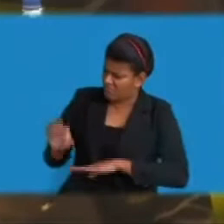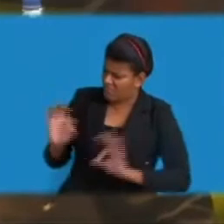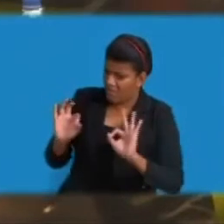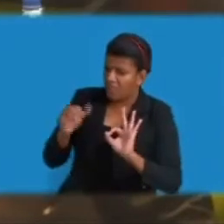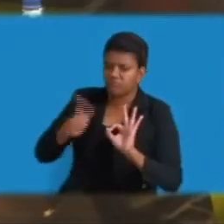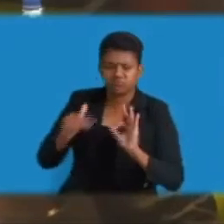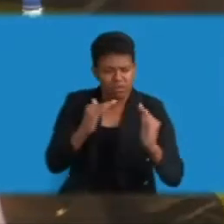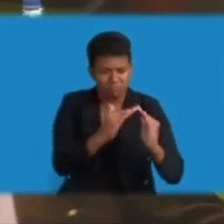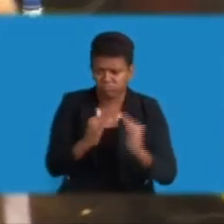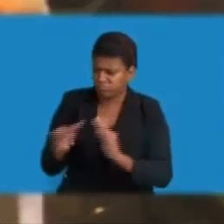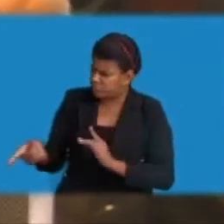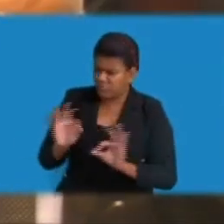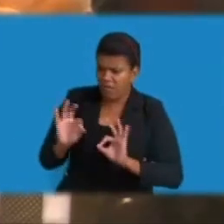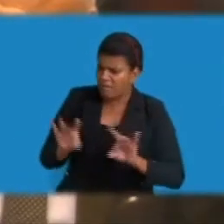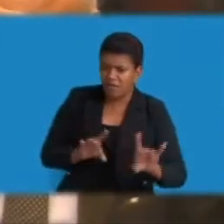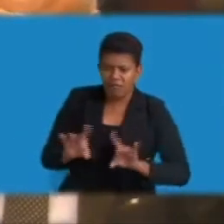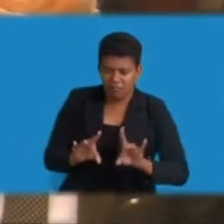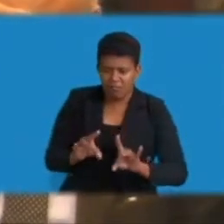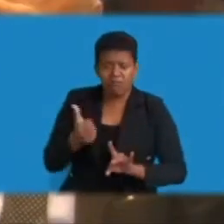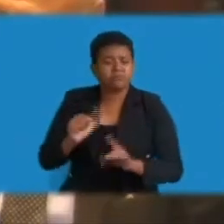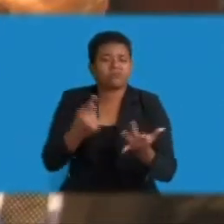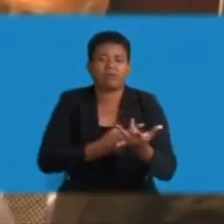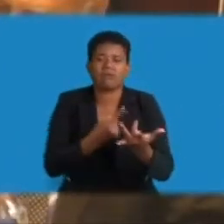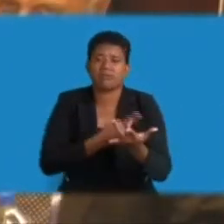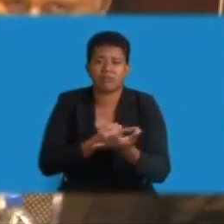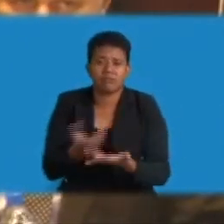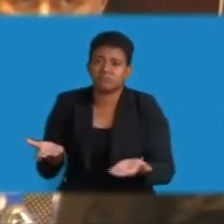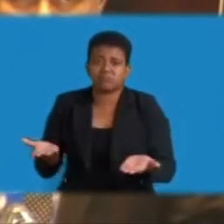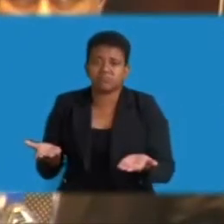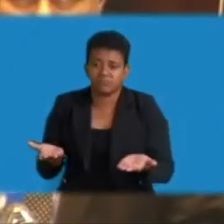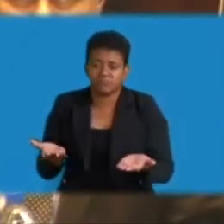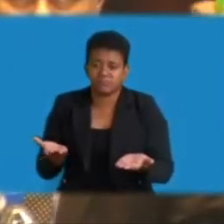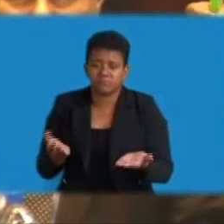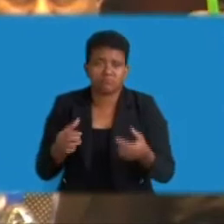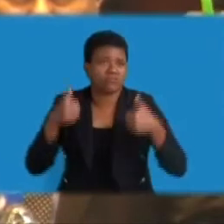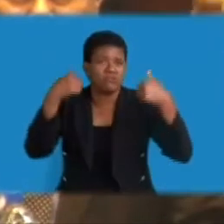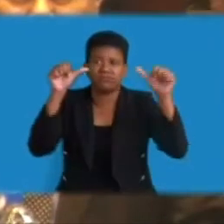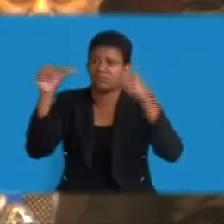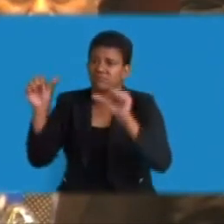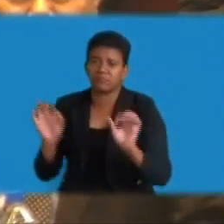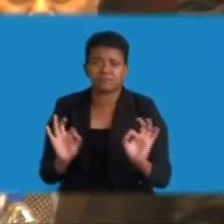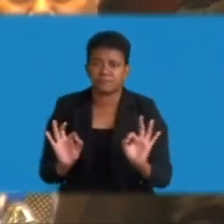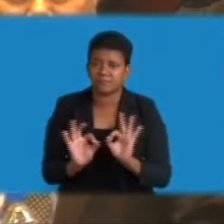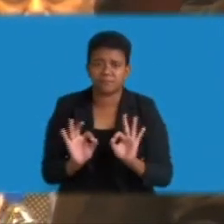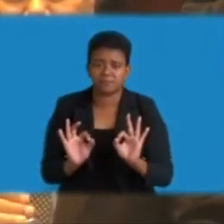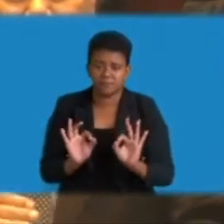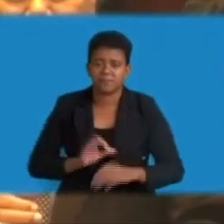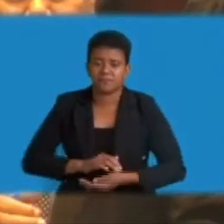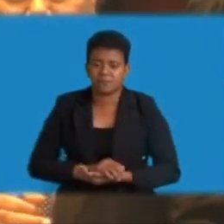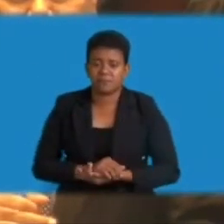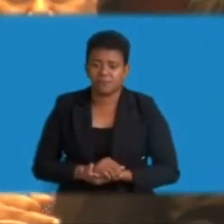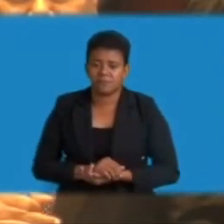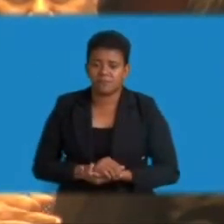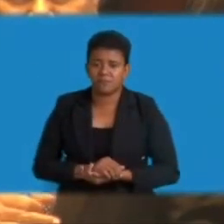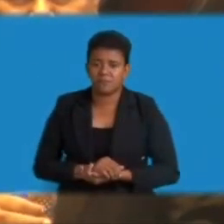in was used for other things. It's just not happening. And if I can just end, the Honourable